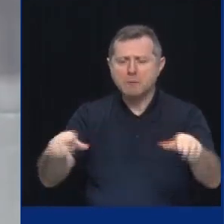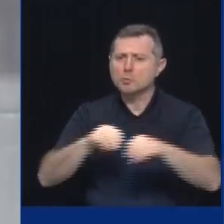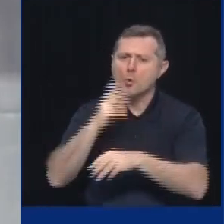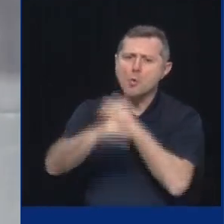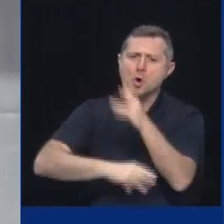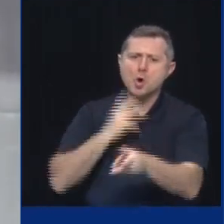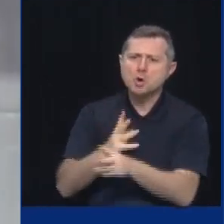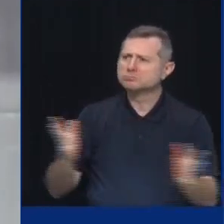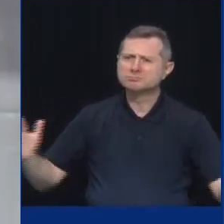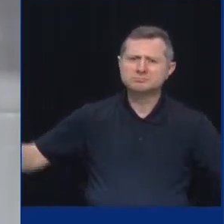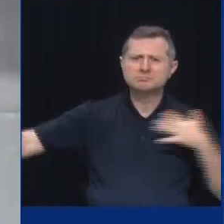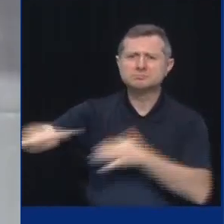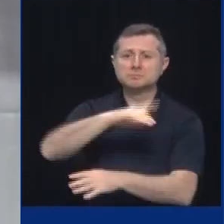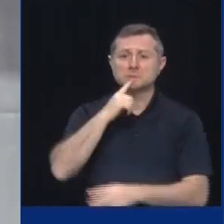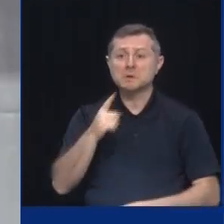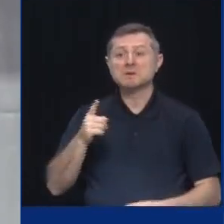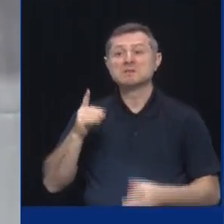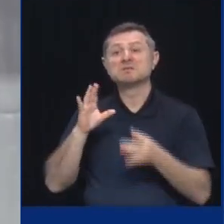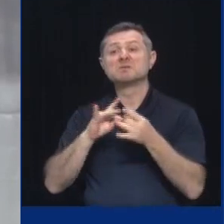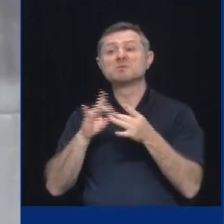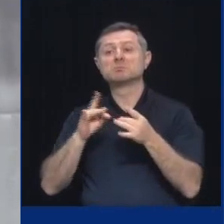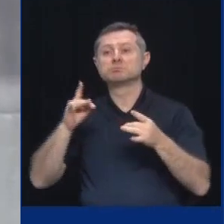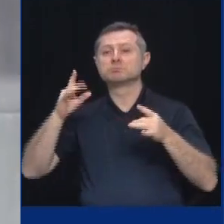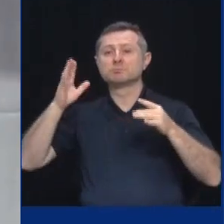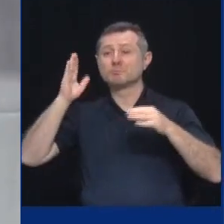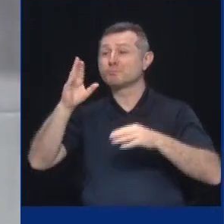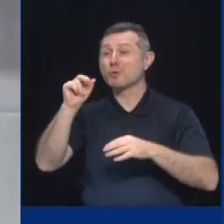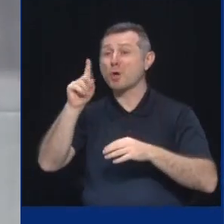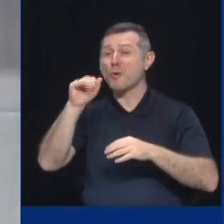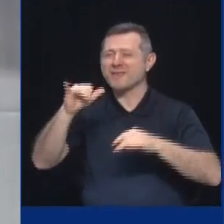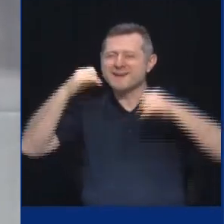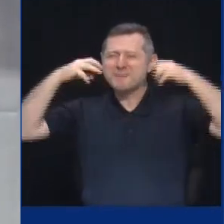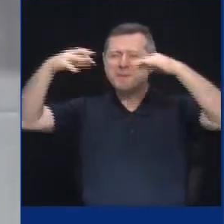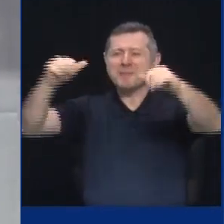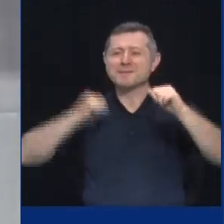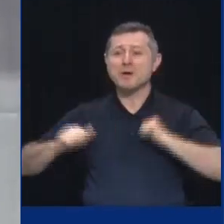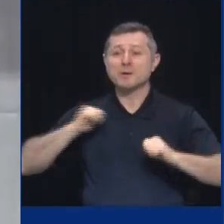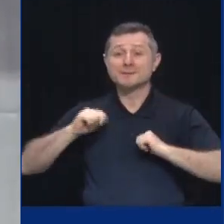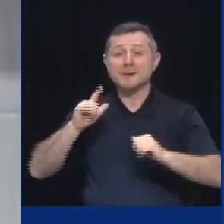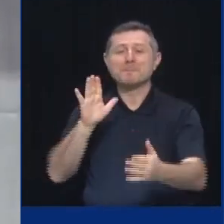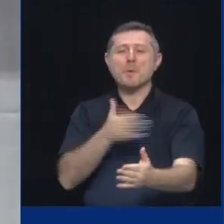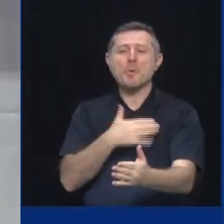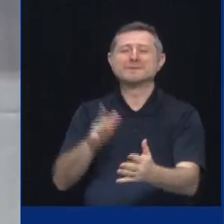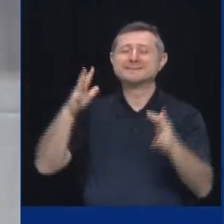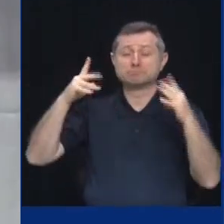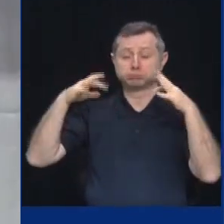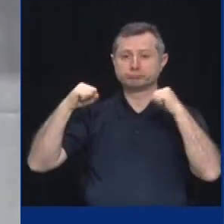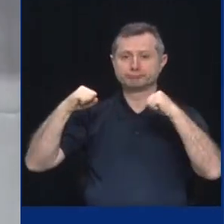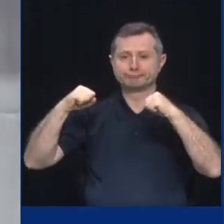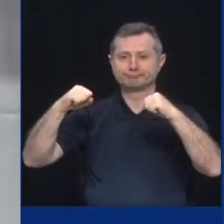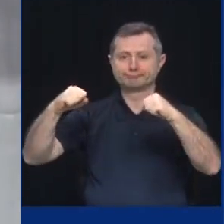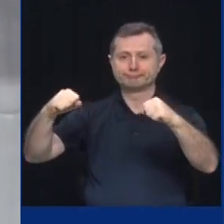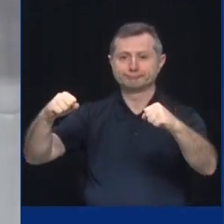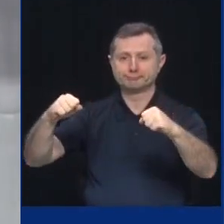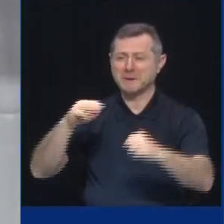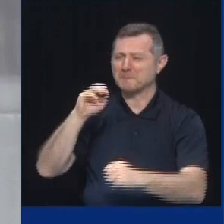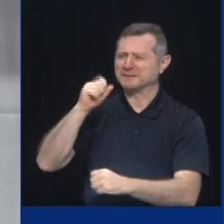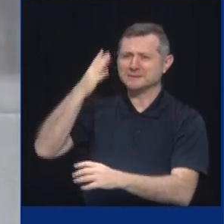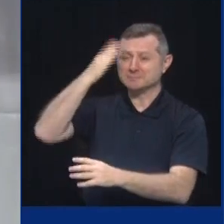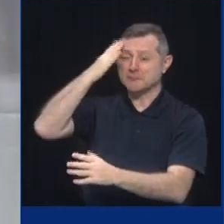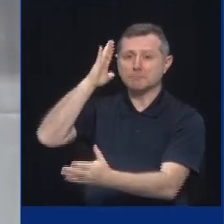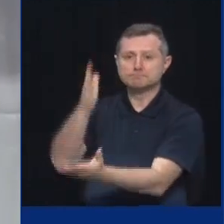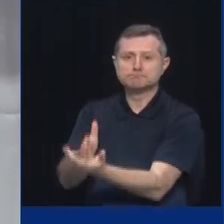Broadway went dark, and the music in the garden stopped, and the sounds of sirens became